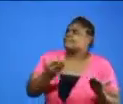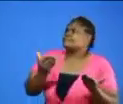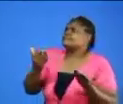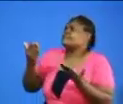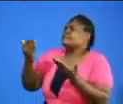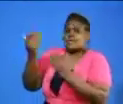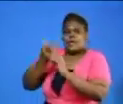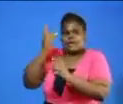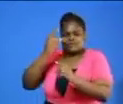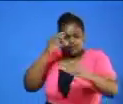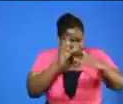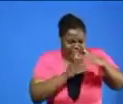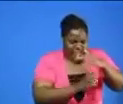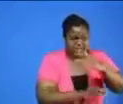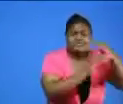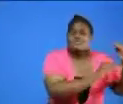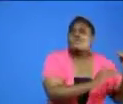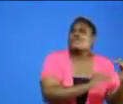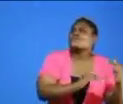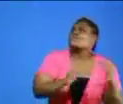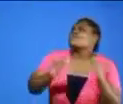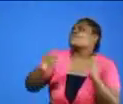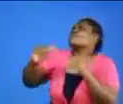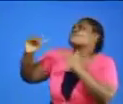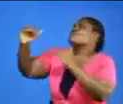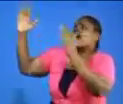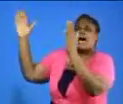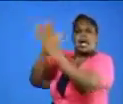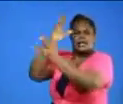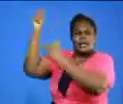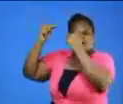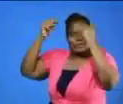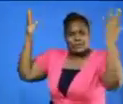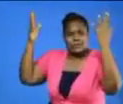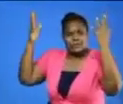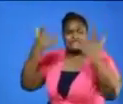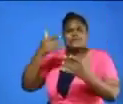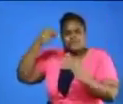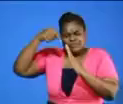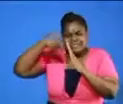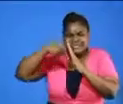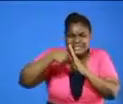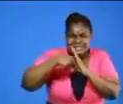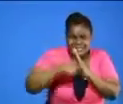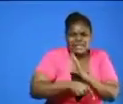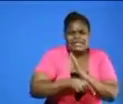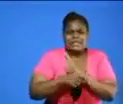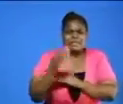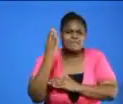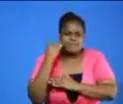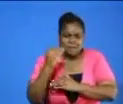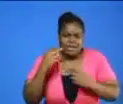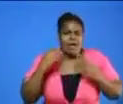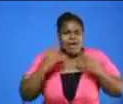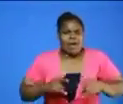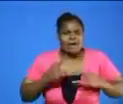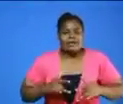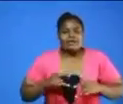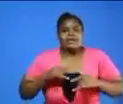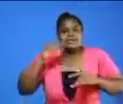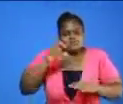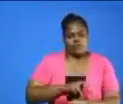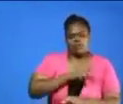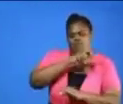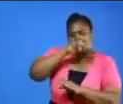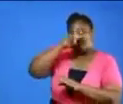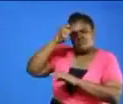depths of his cave to the heights of," hallelujah, "from the depths of his cave." He mounted